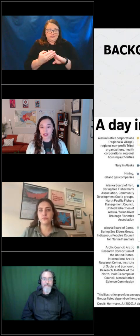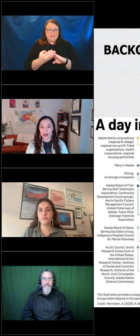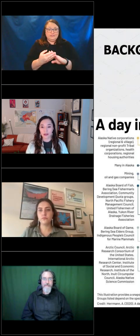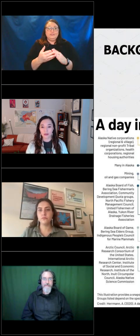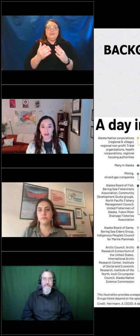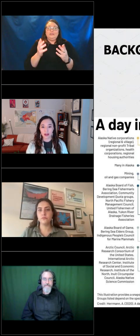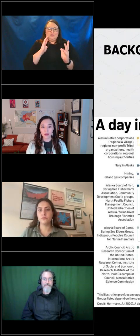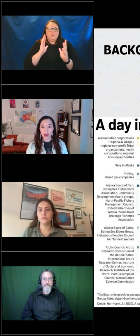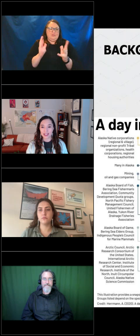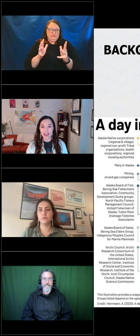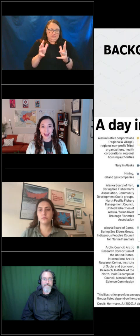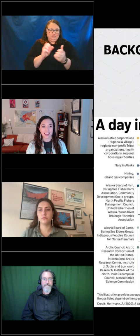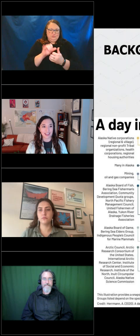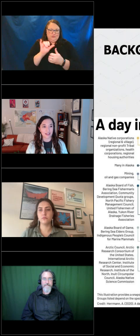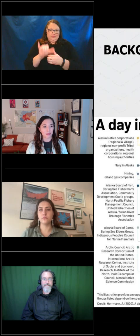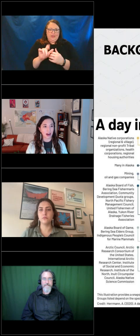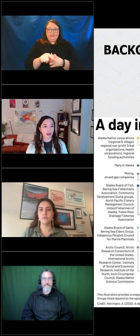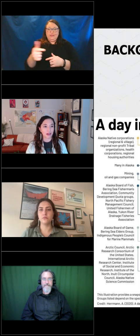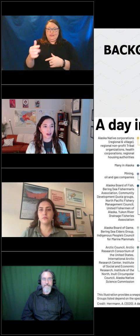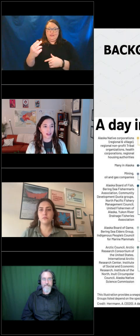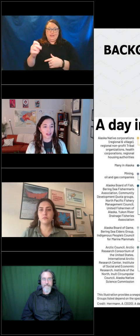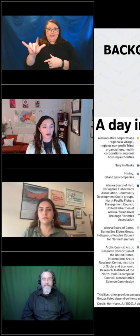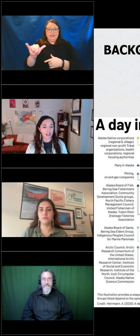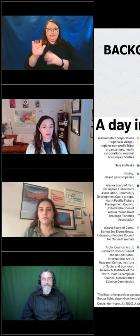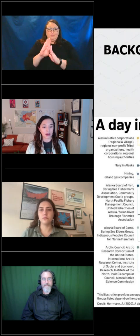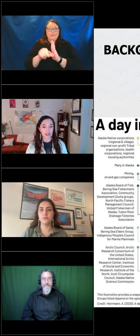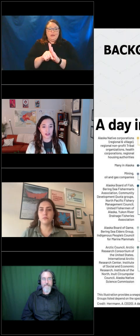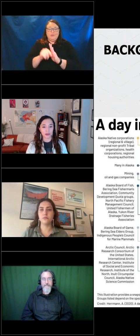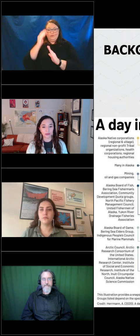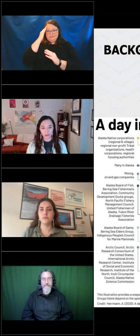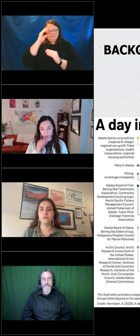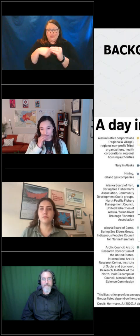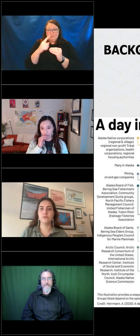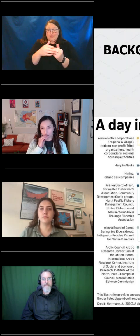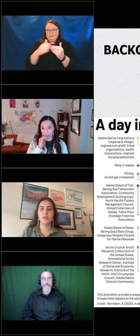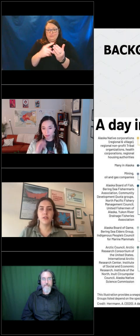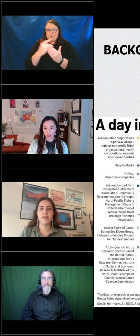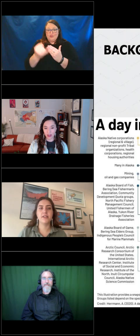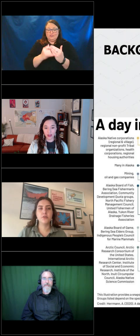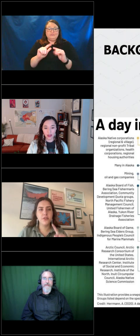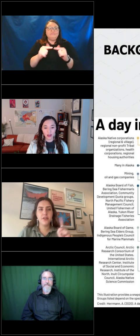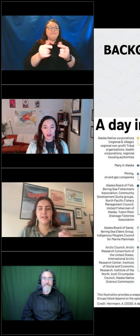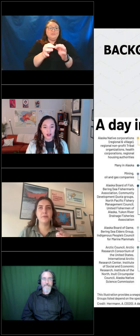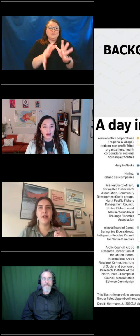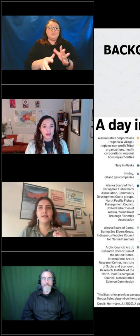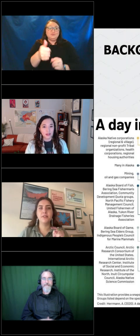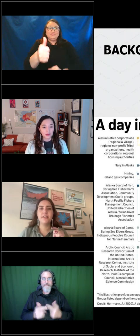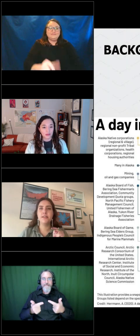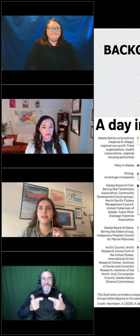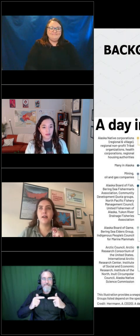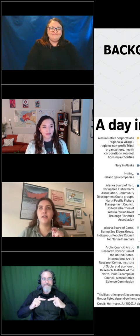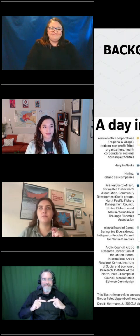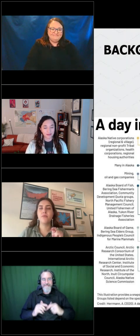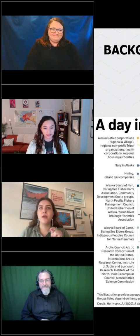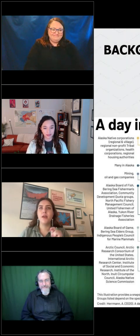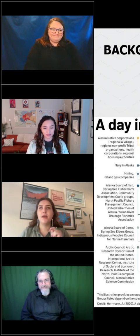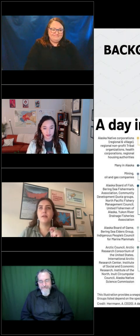I'll leave it there and pass it to Haley to get some background on the rest of the project too. Yeah, so go to the next slide,